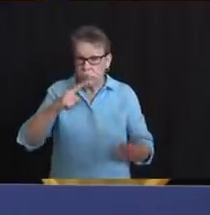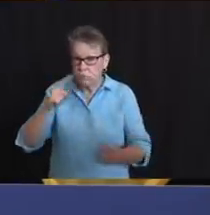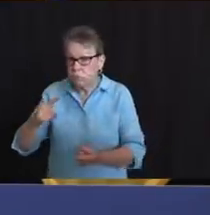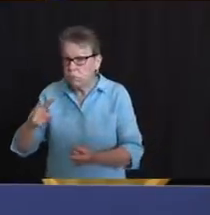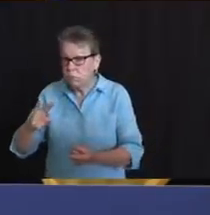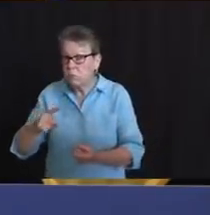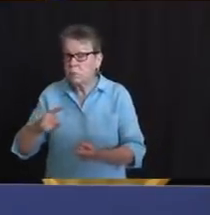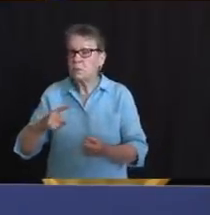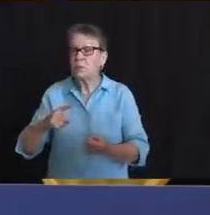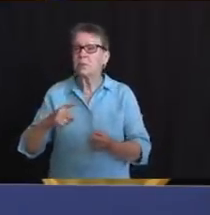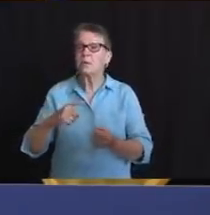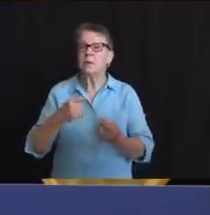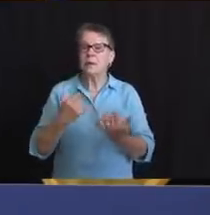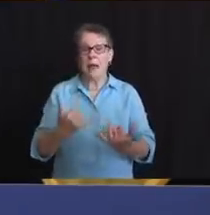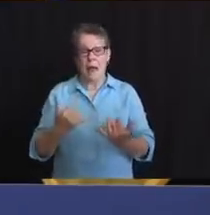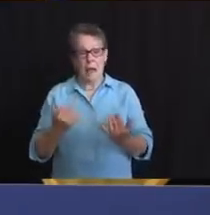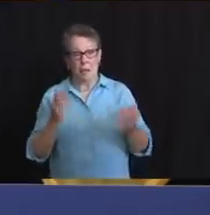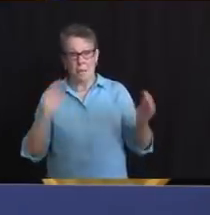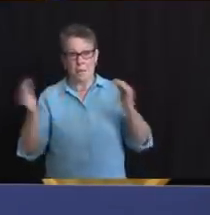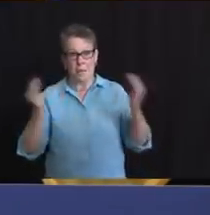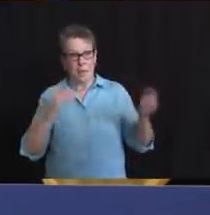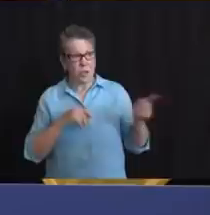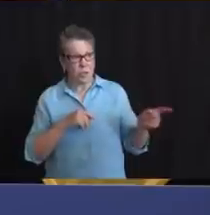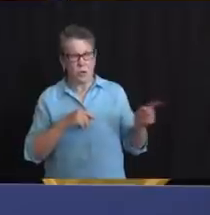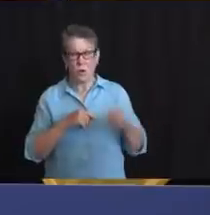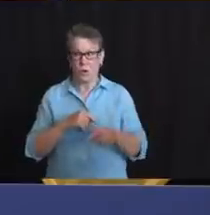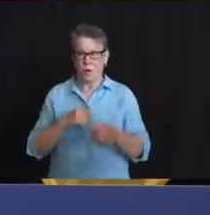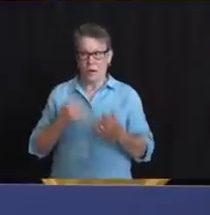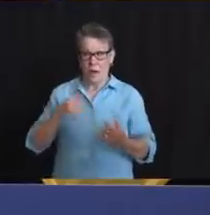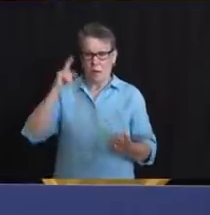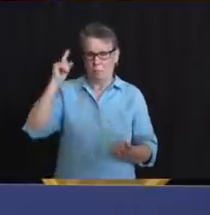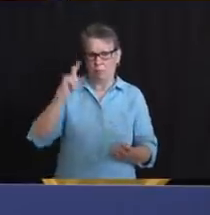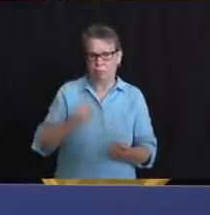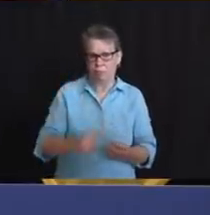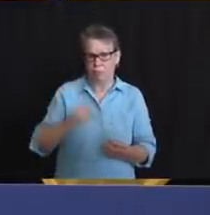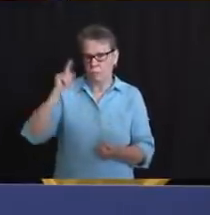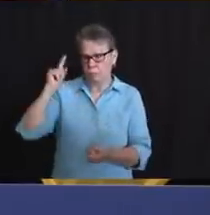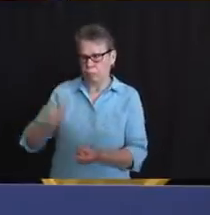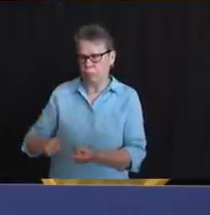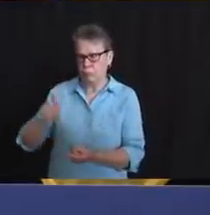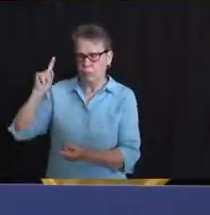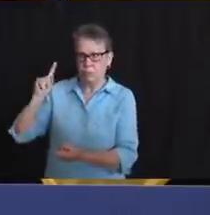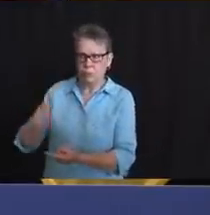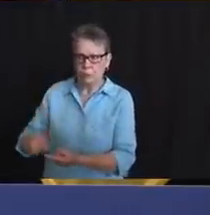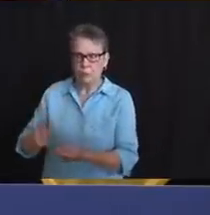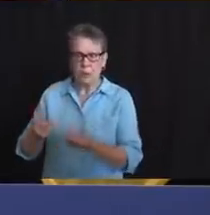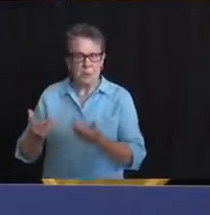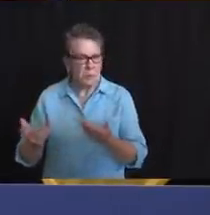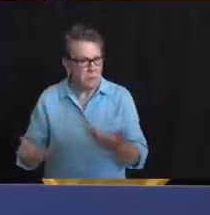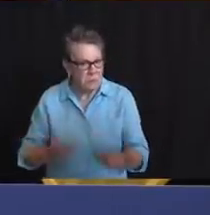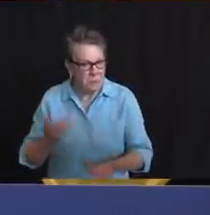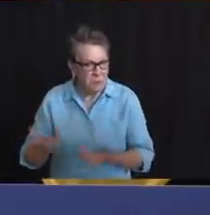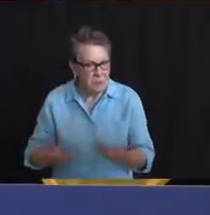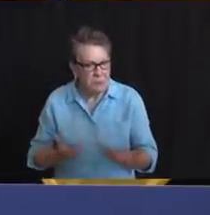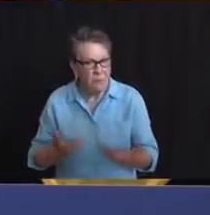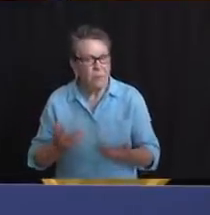the virus numbers, and at the same time, it allows us to drive up the vaccination